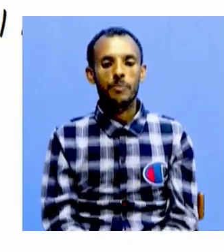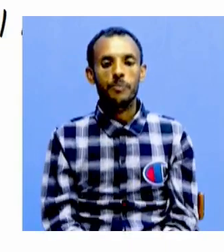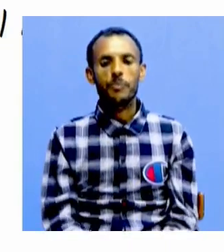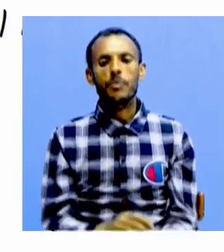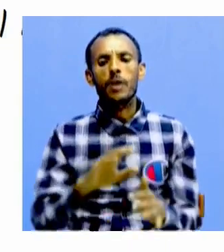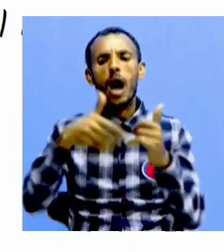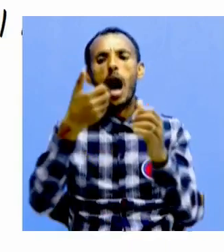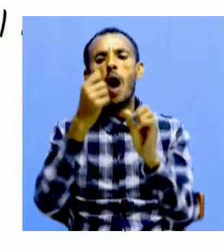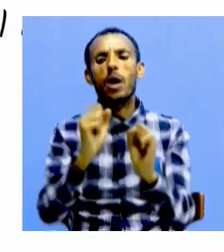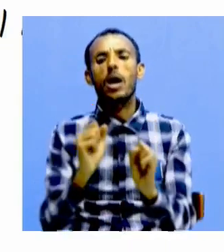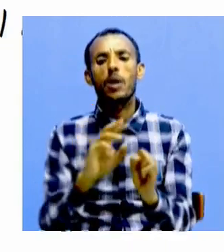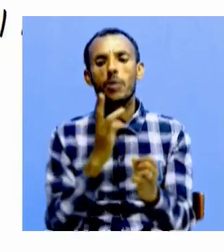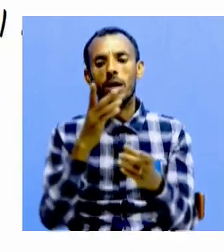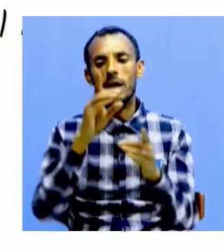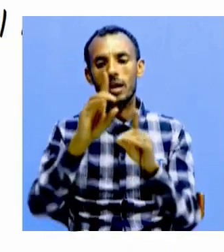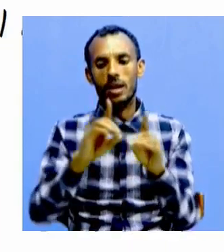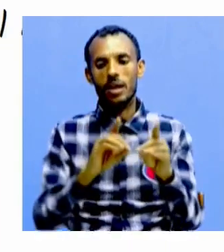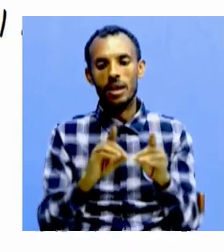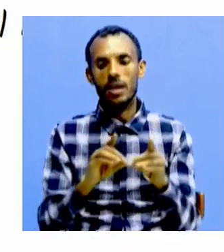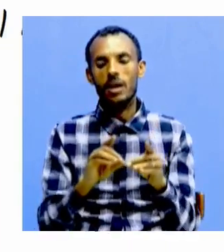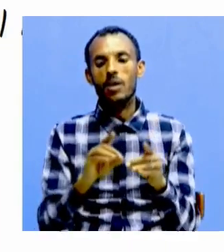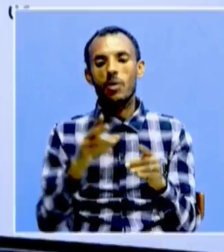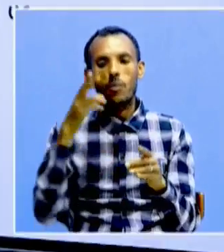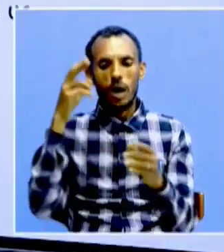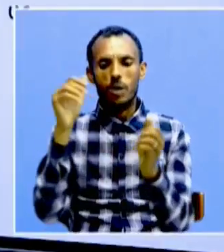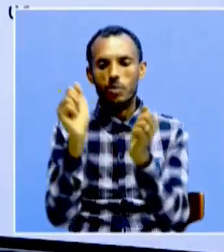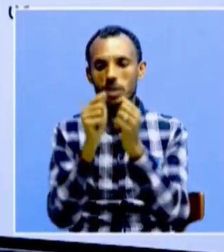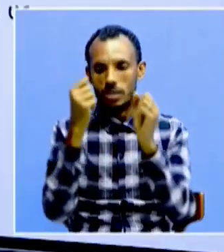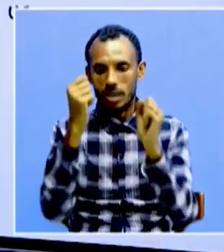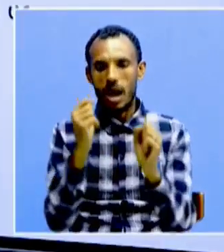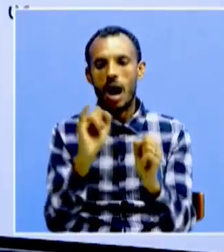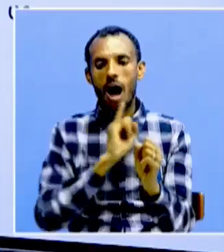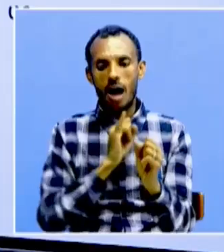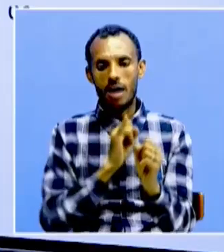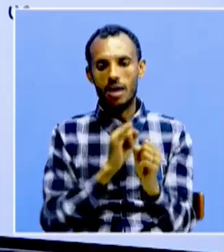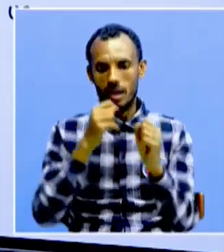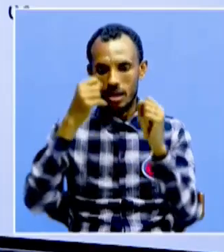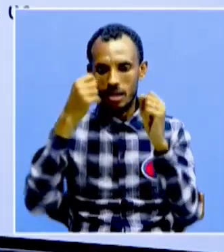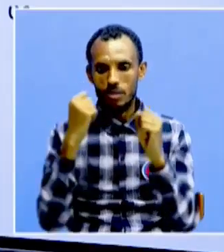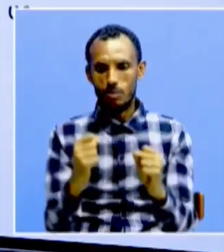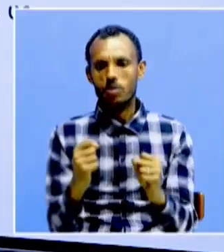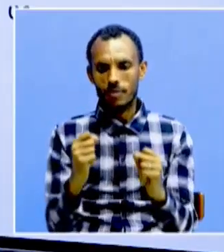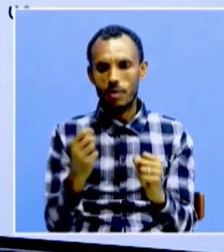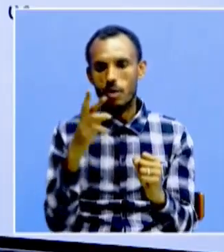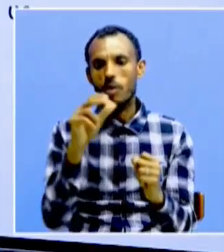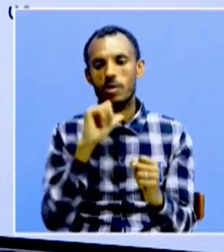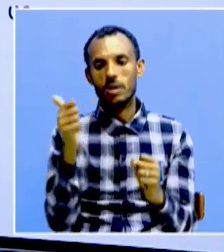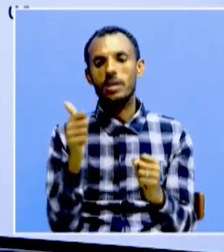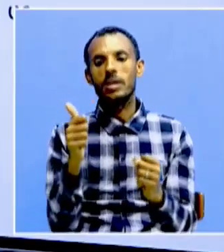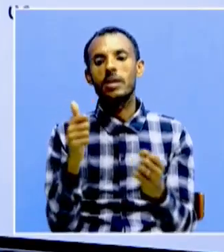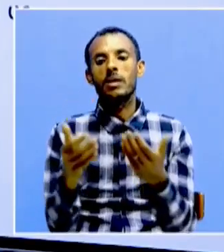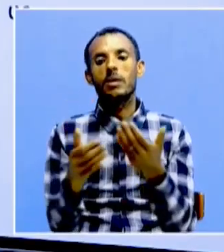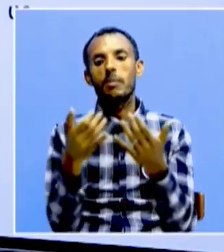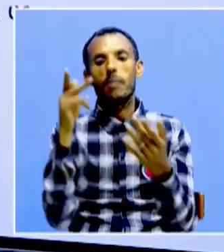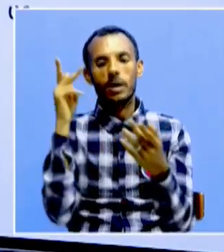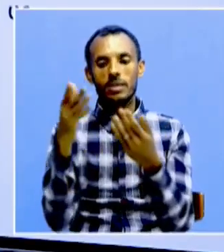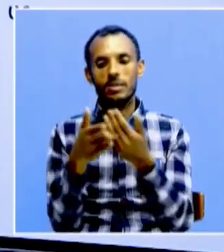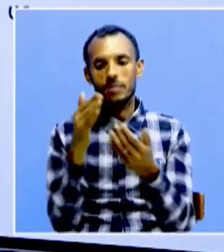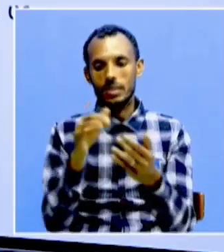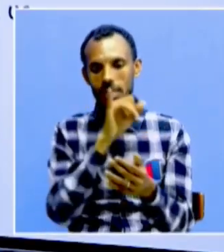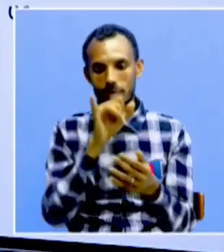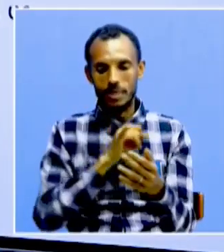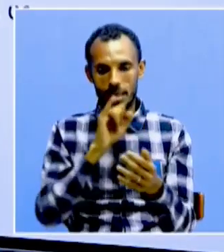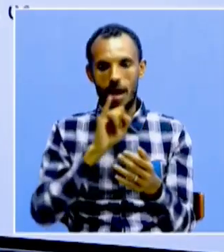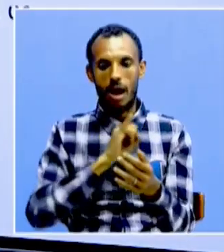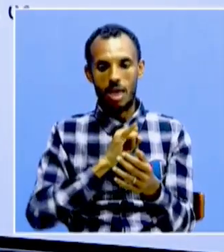How come do we say were with I? Is it possible to say I were? In simple past, the subject